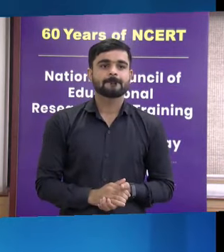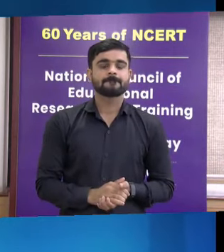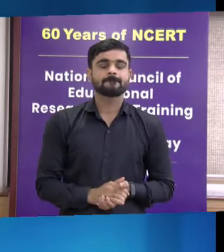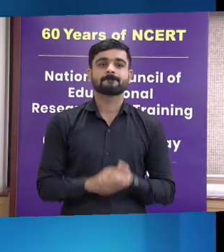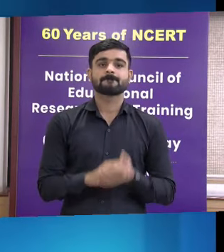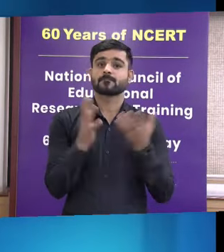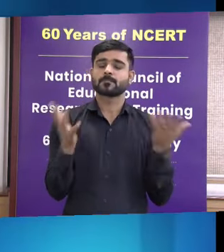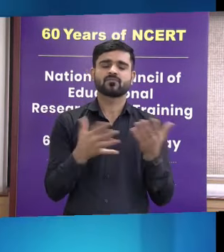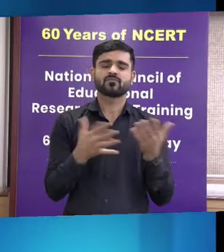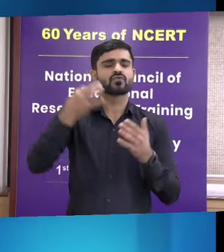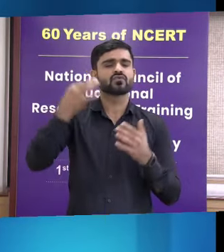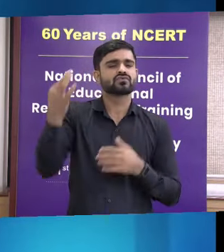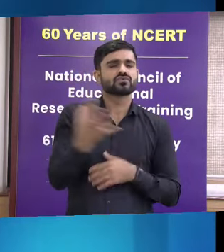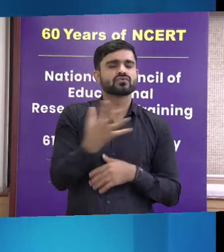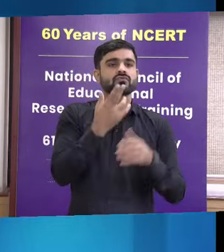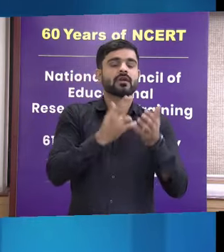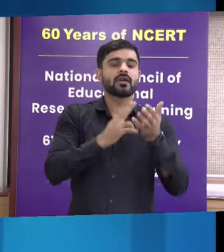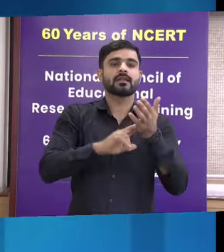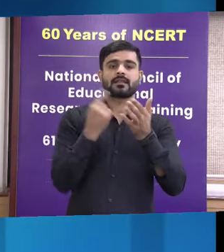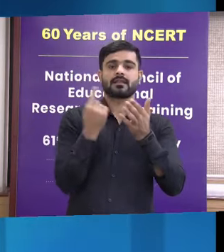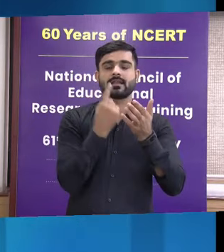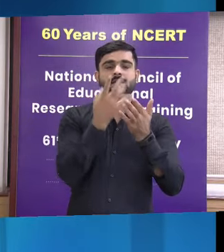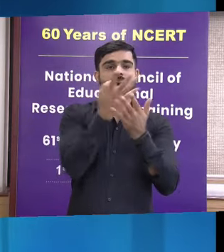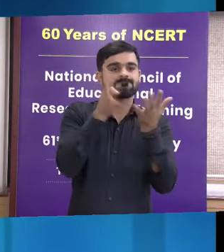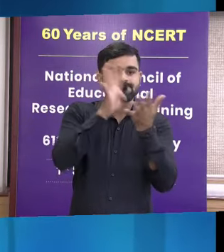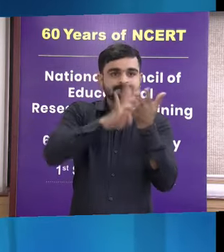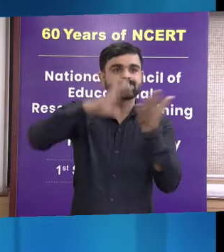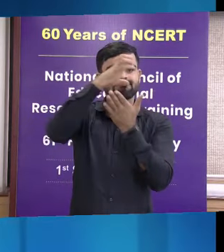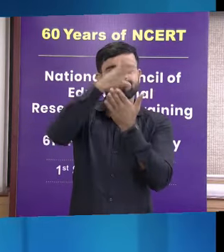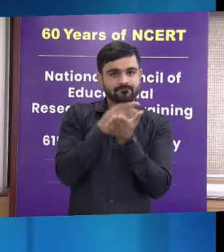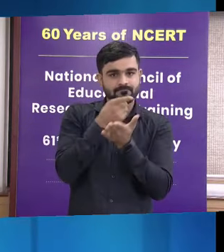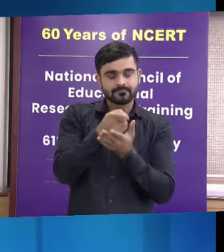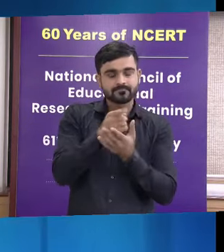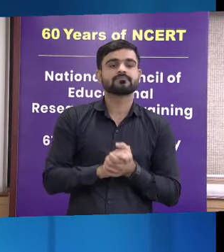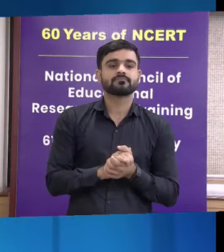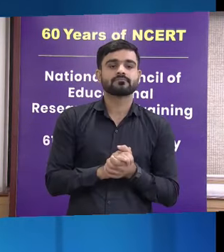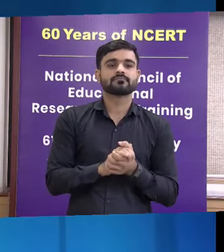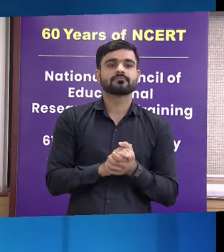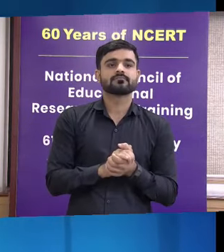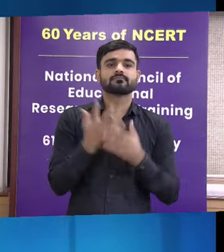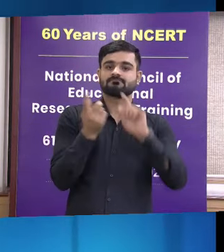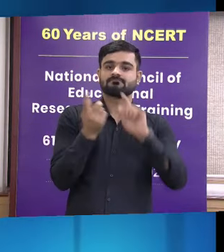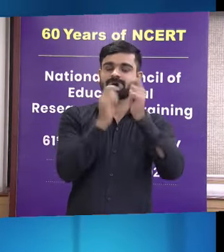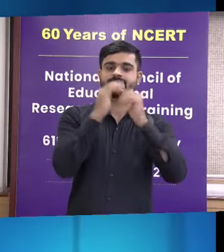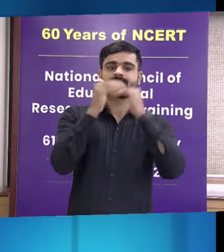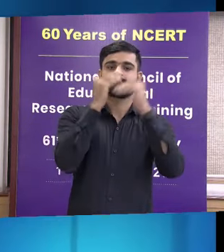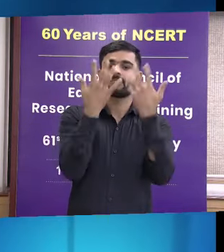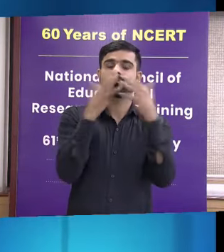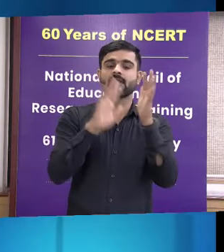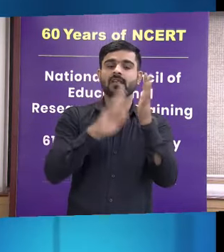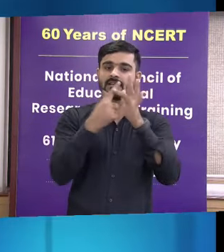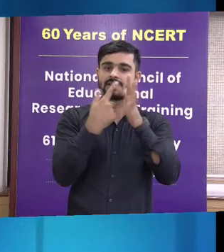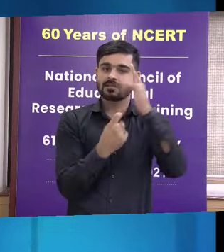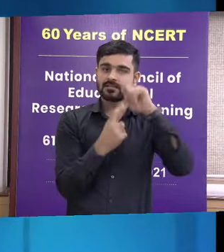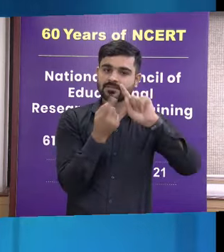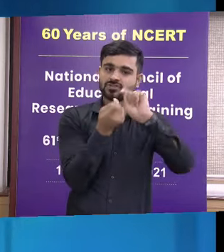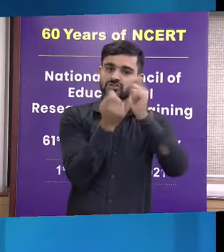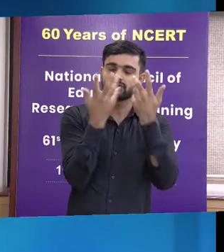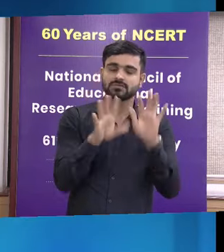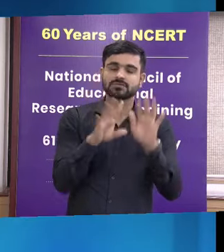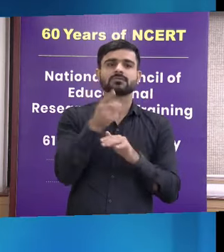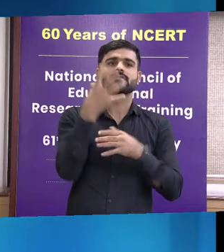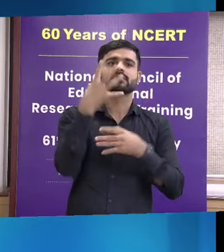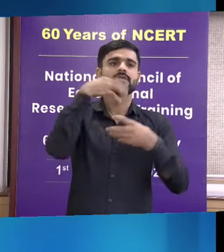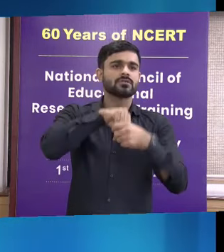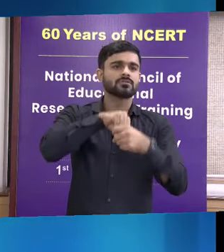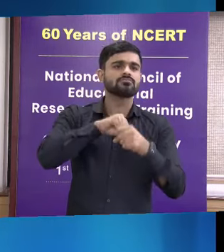With the new national curriculum framework to be developed by NCERT, therein lies